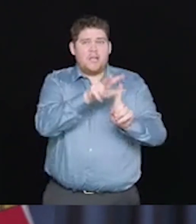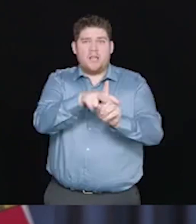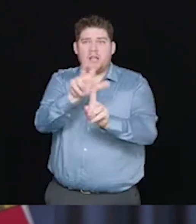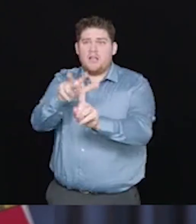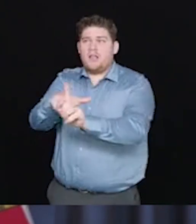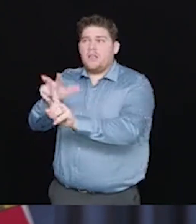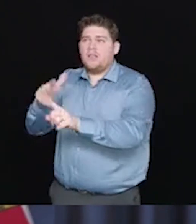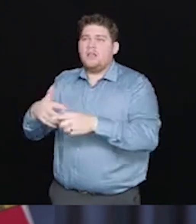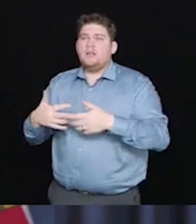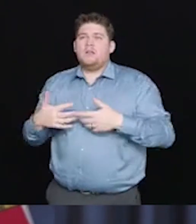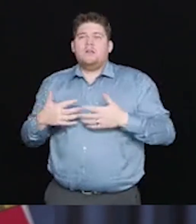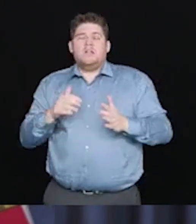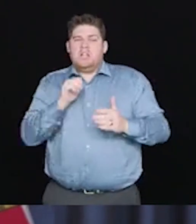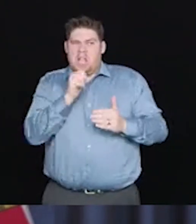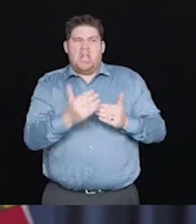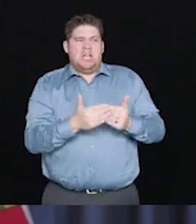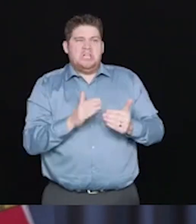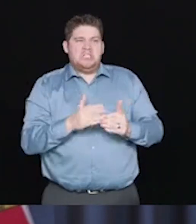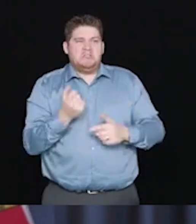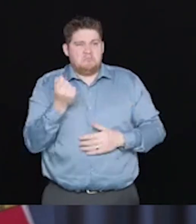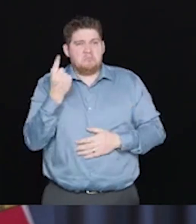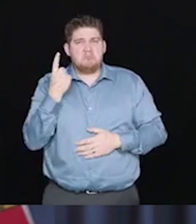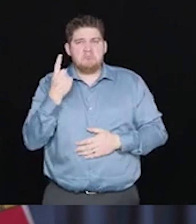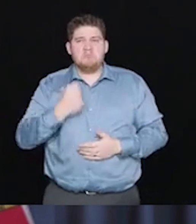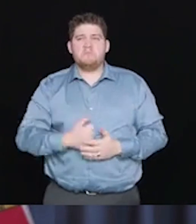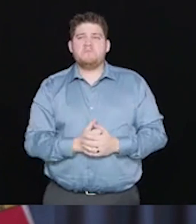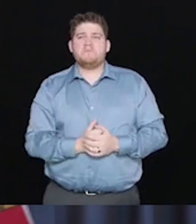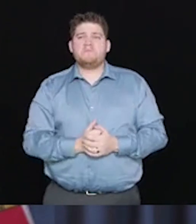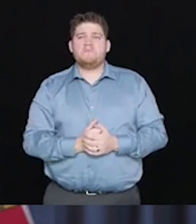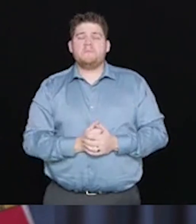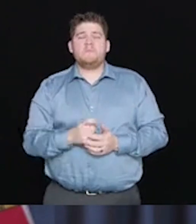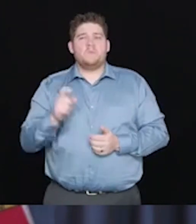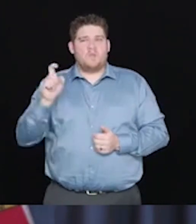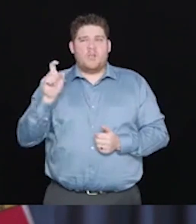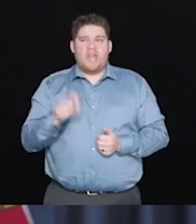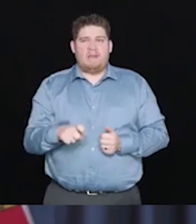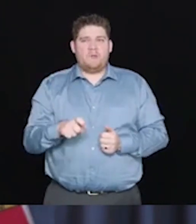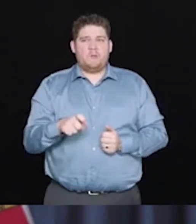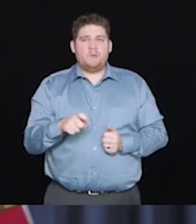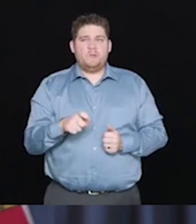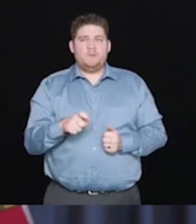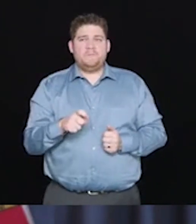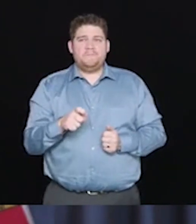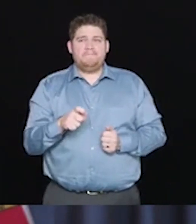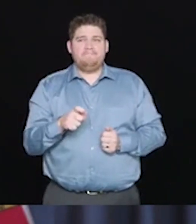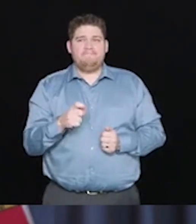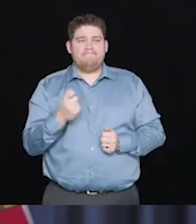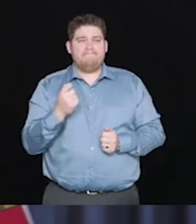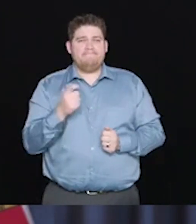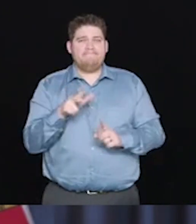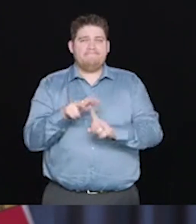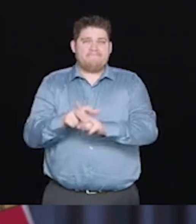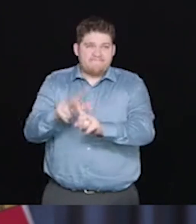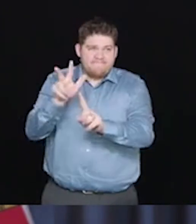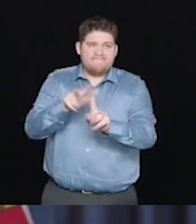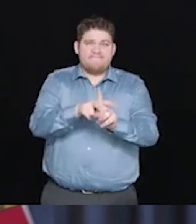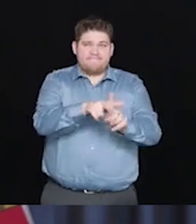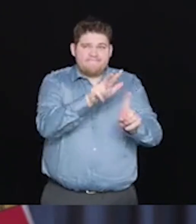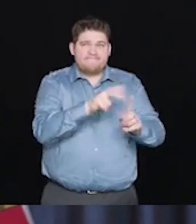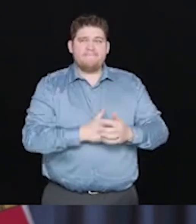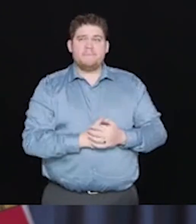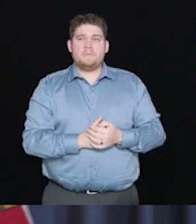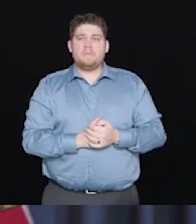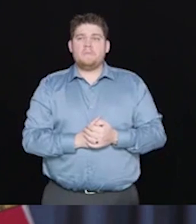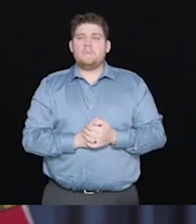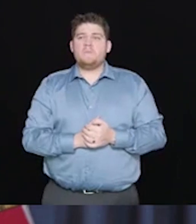is a necessary step. It's a step that wasn't taken in other jurisdictions, which dealt with an influx of COVID-19